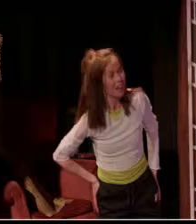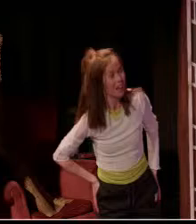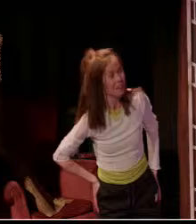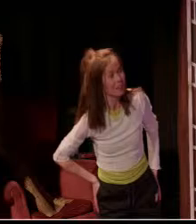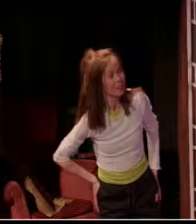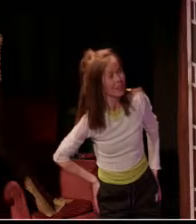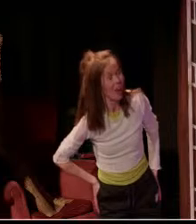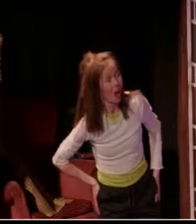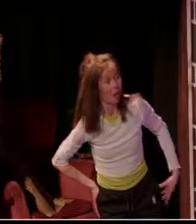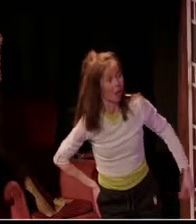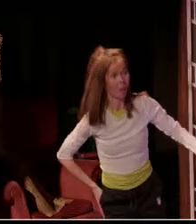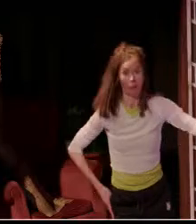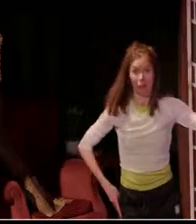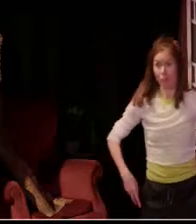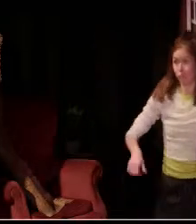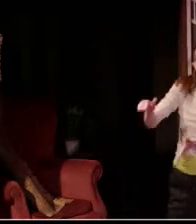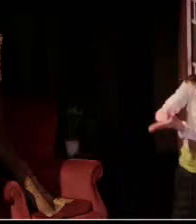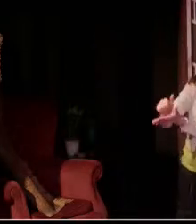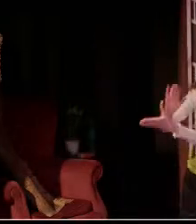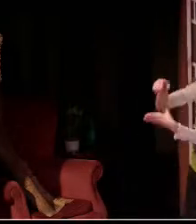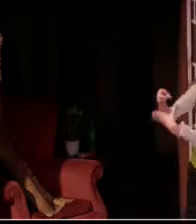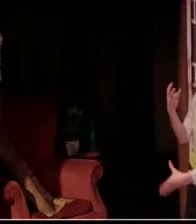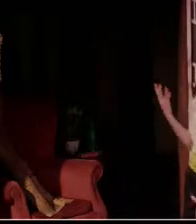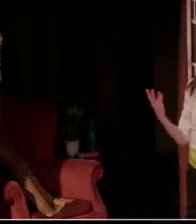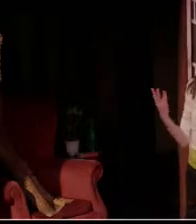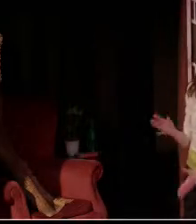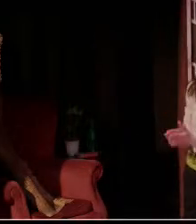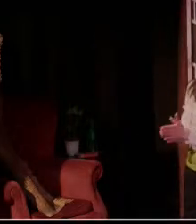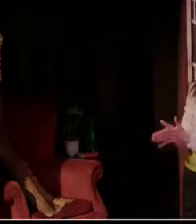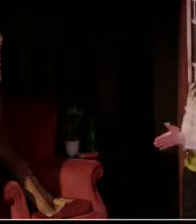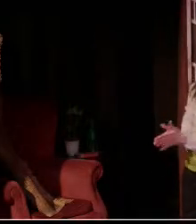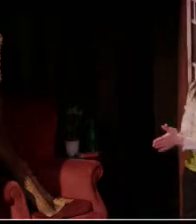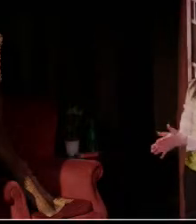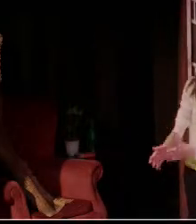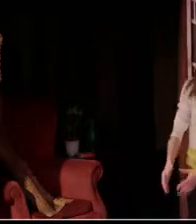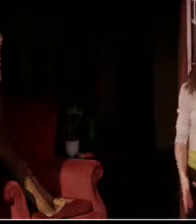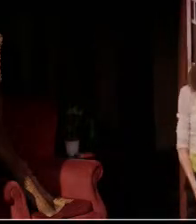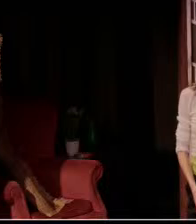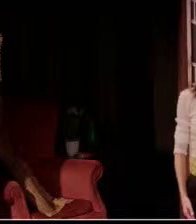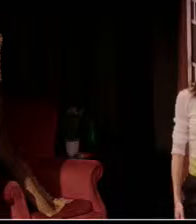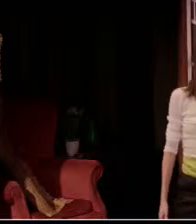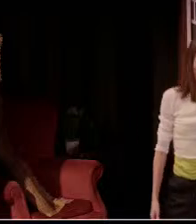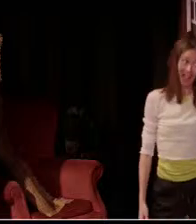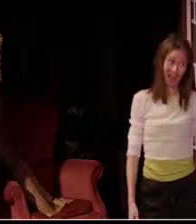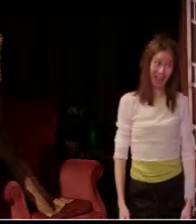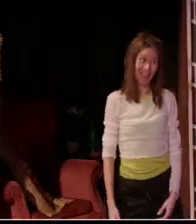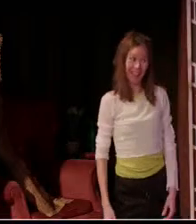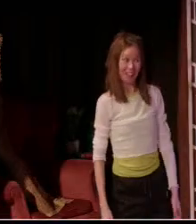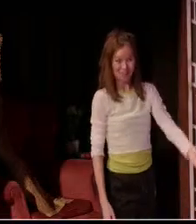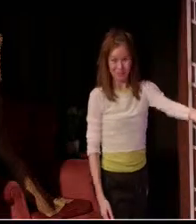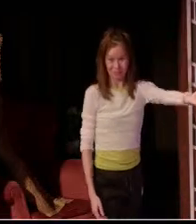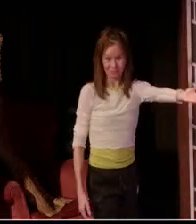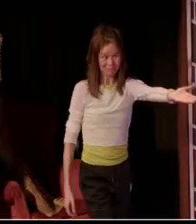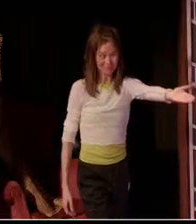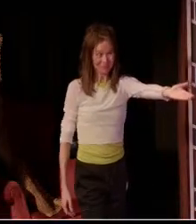It is my profession, after all. Let's go at it together. Let's play.